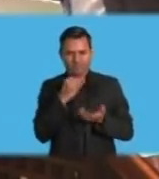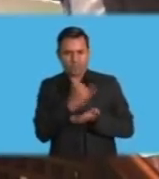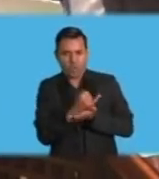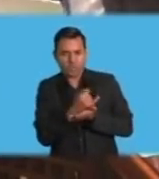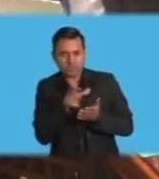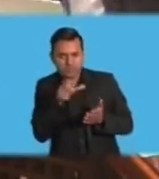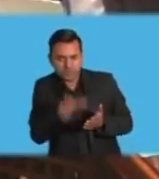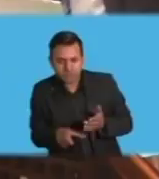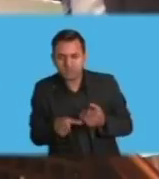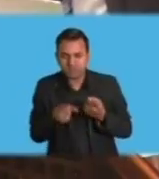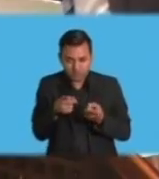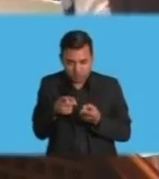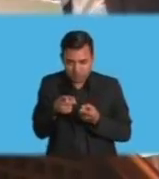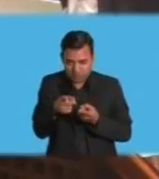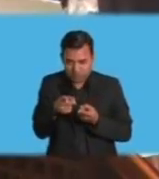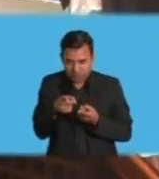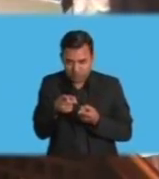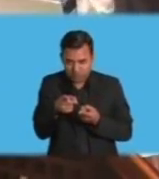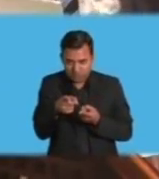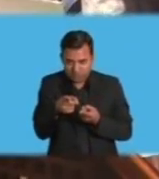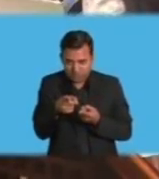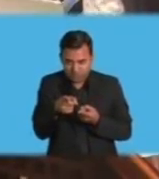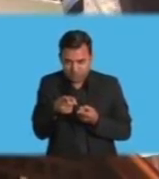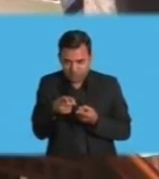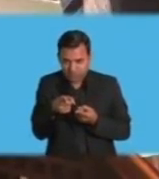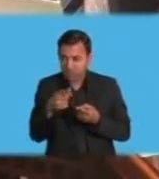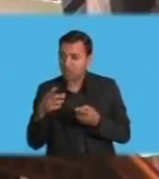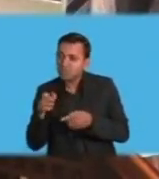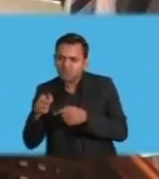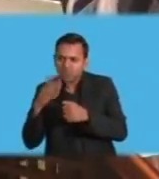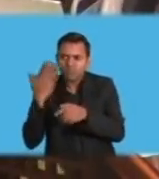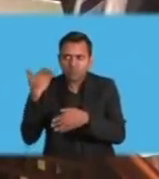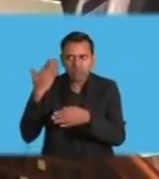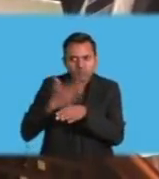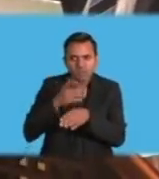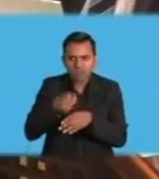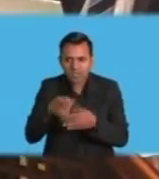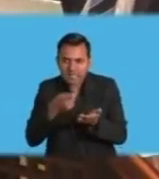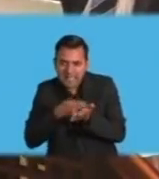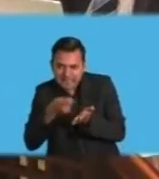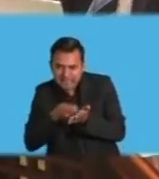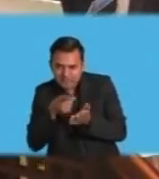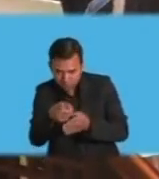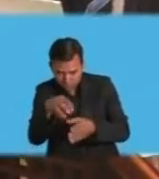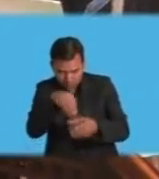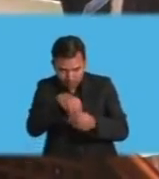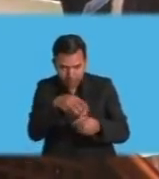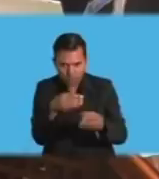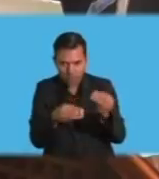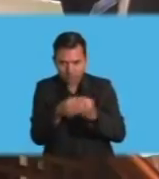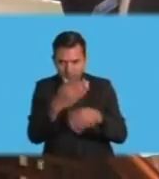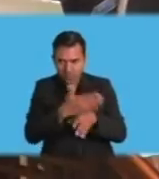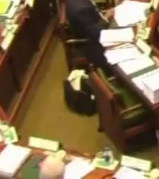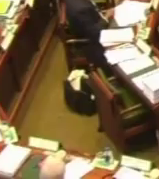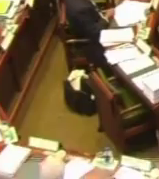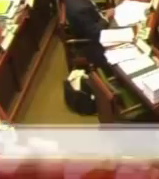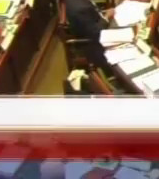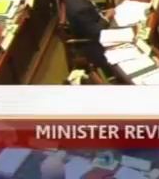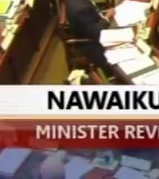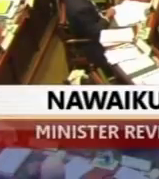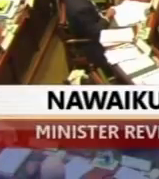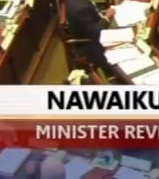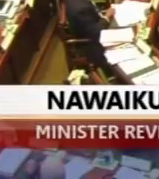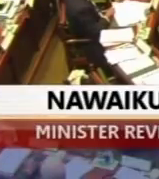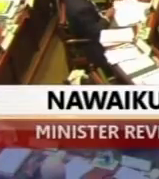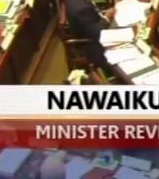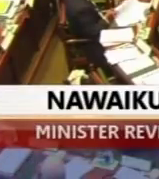time when the leases were not renewed. That's the fact. No one can deny that fact. He's smiling because he knows it's the truth. The